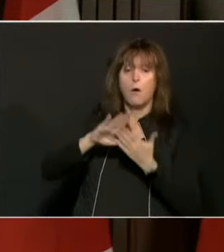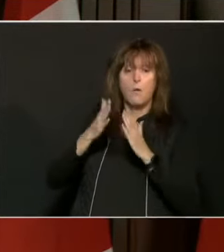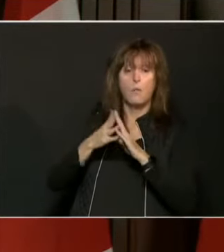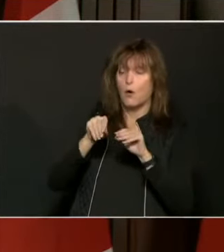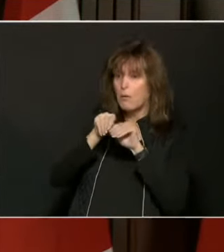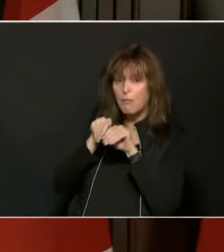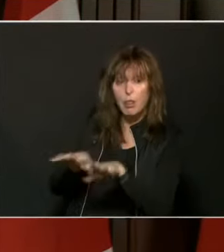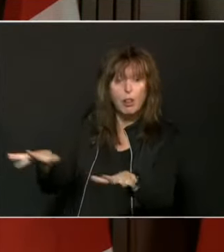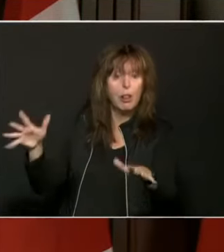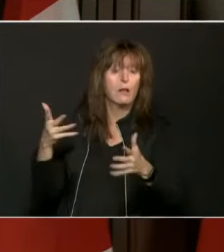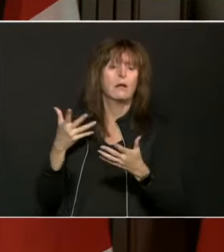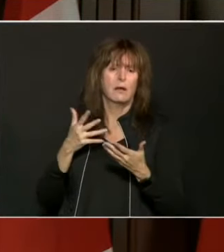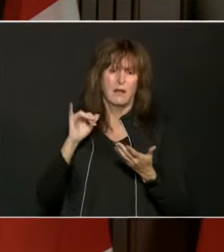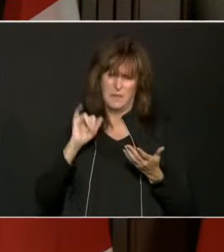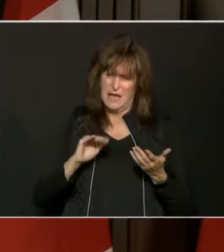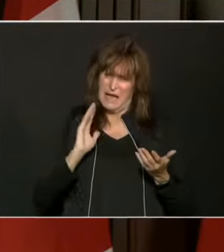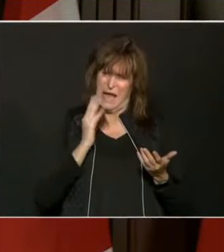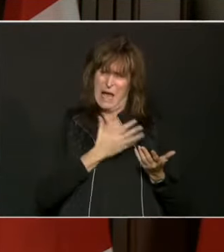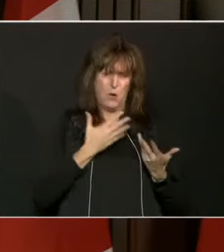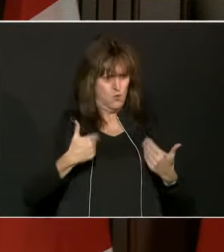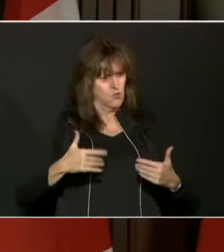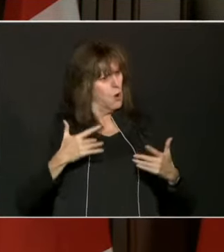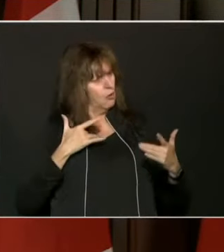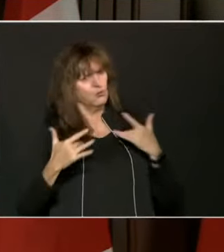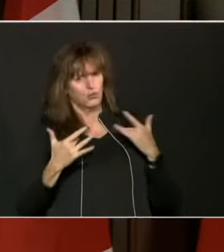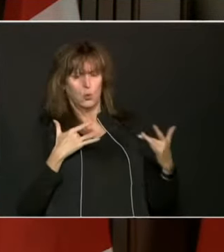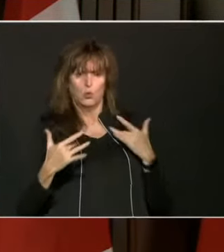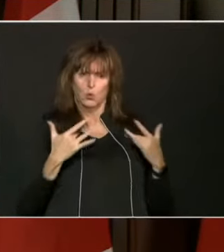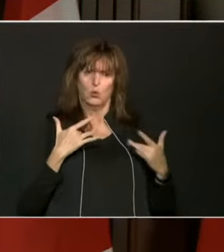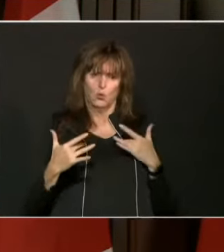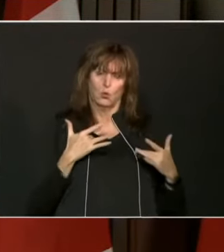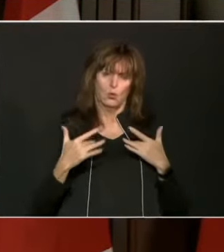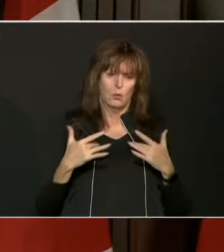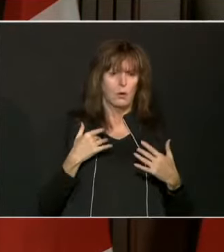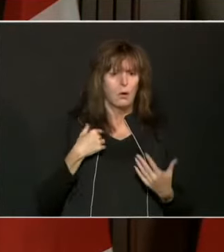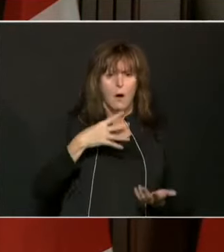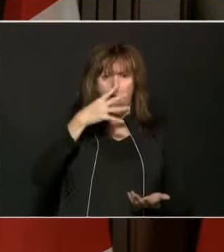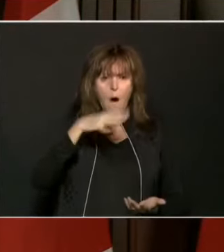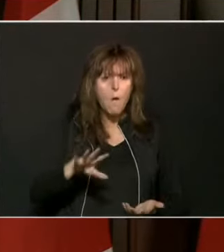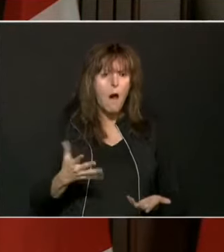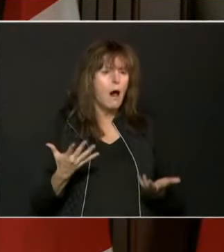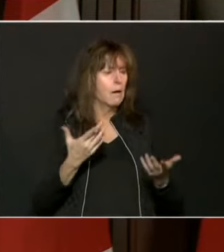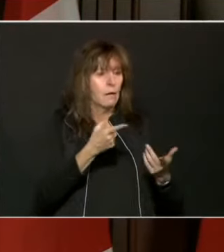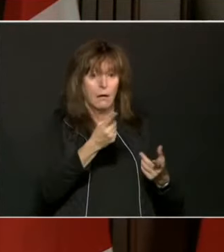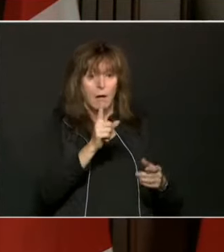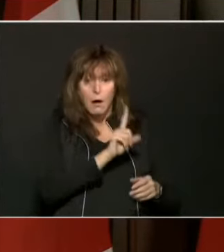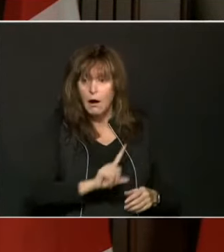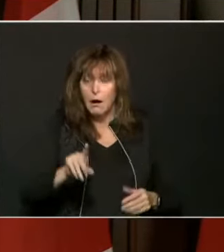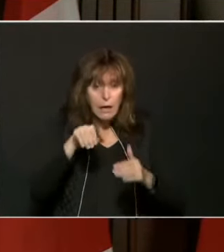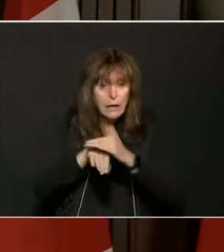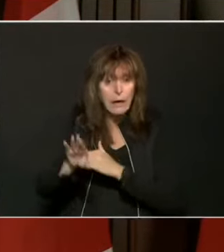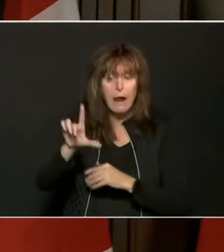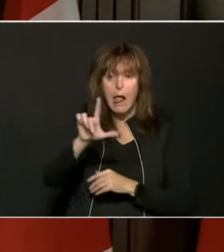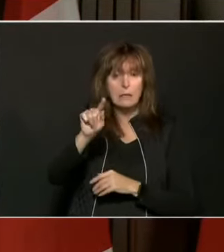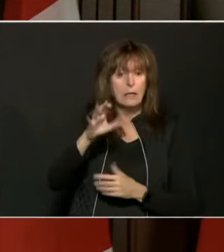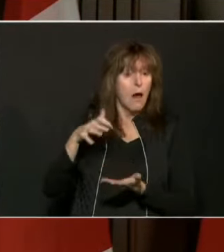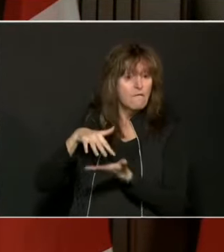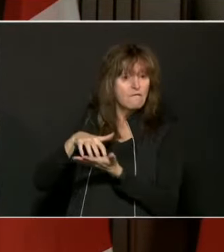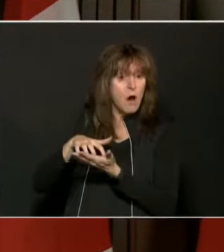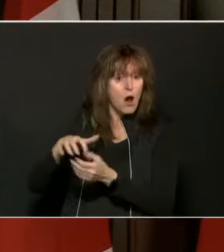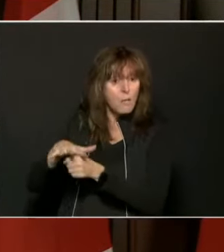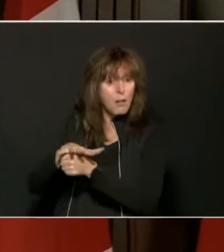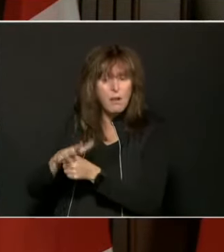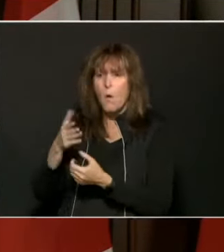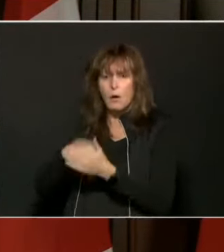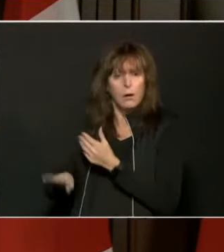concerns into our institutions, especially the vulnerable in the long-term care, as well as in our schools. So we want everybody to do their part,